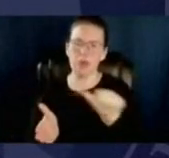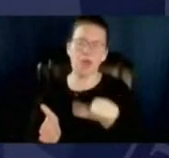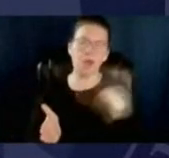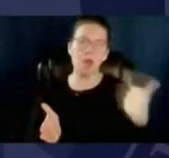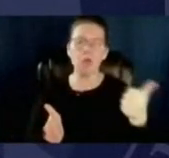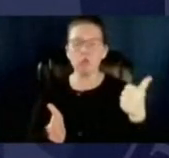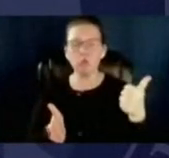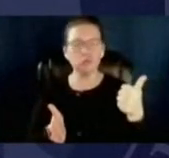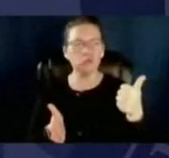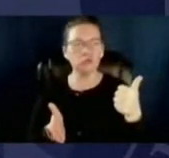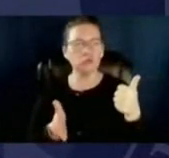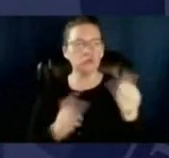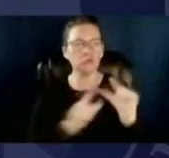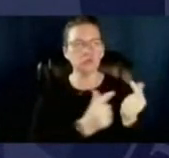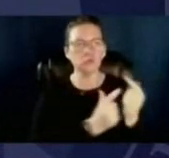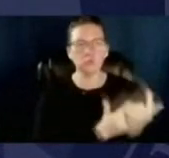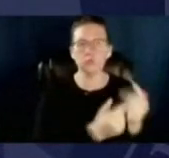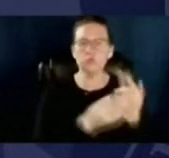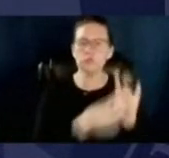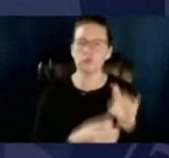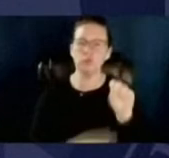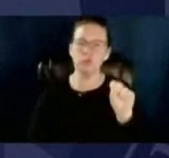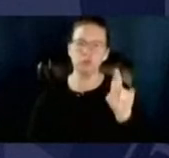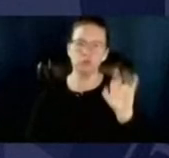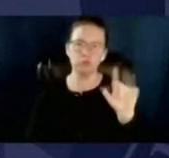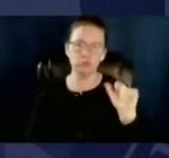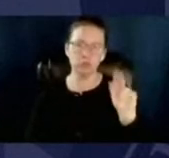commitments in terms of Sri Lanka.